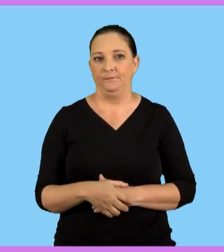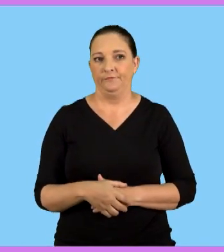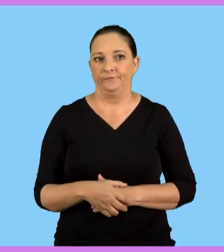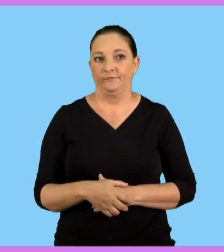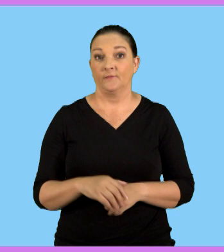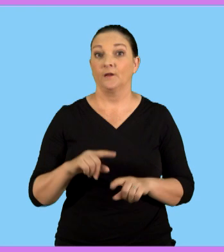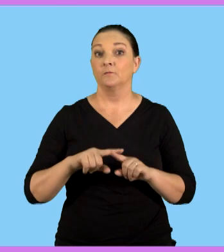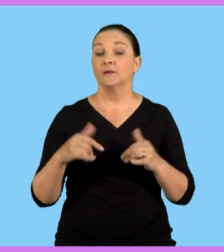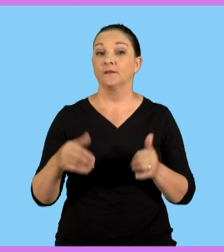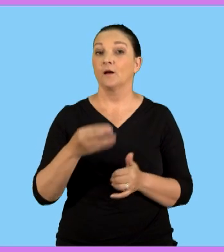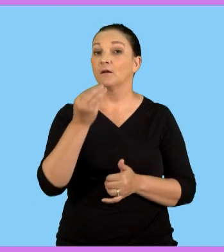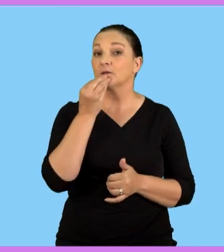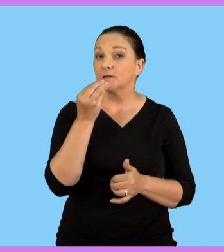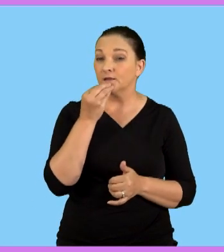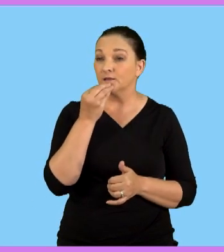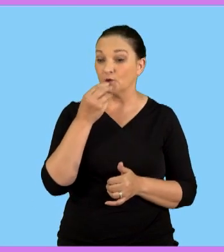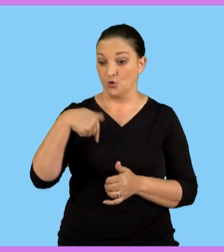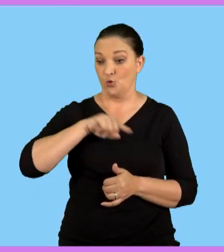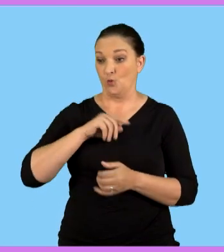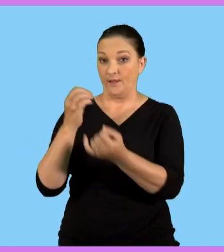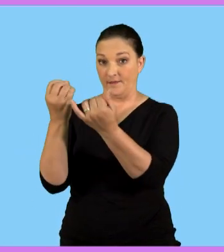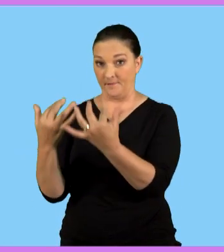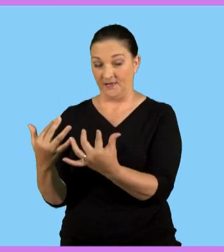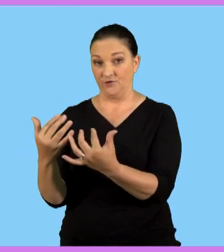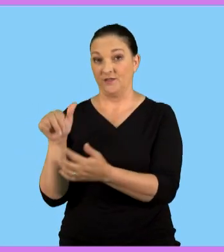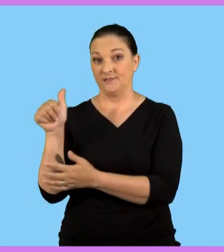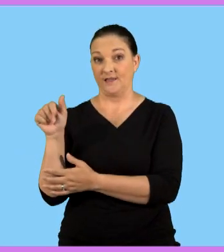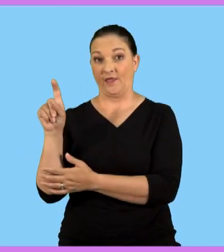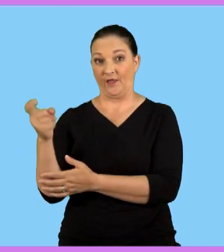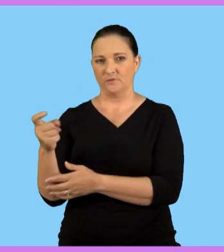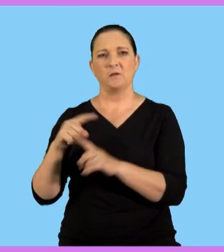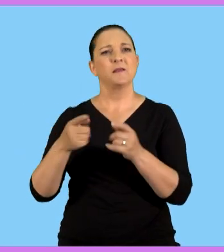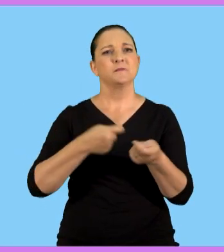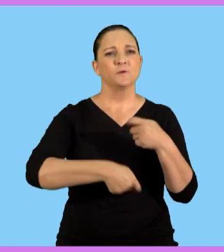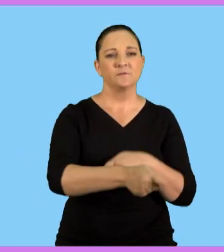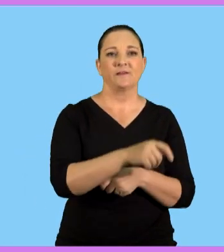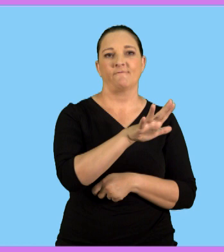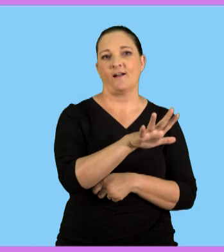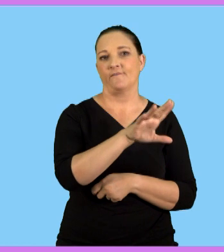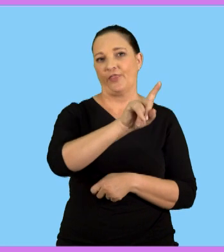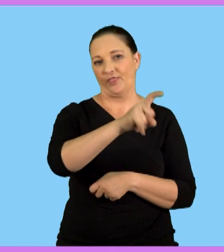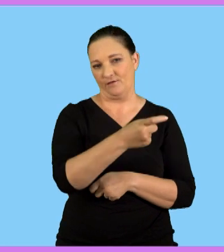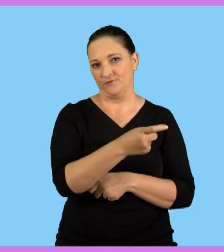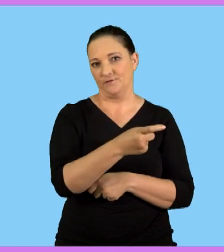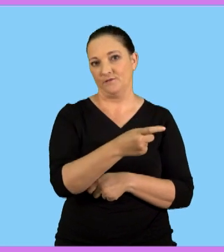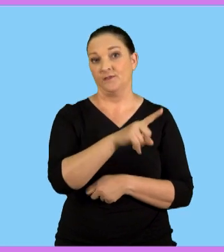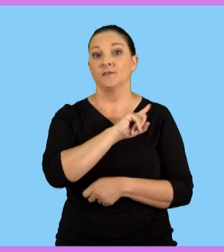But catering, we budgeted 6,000 Rand. We actually spent 5,000 Rand. So we